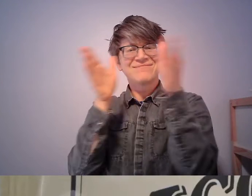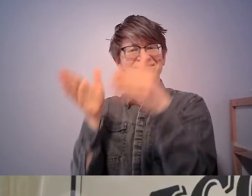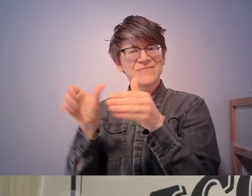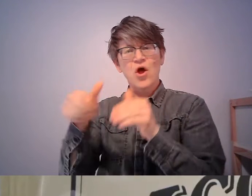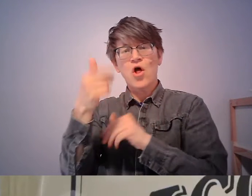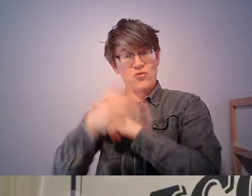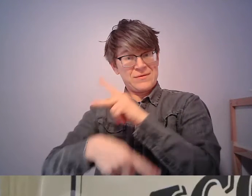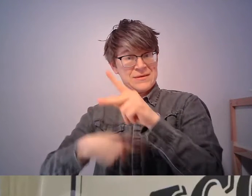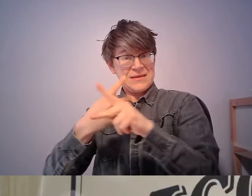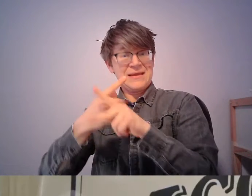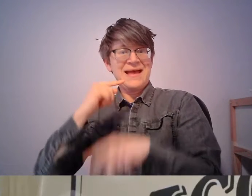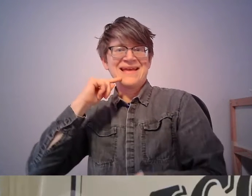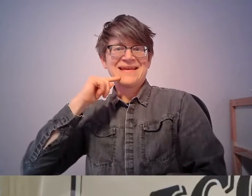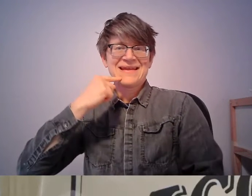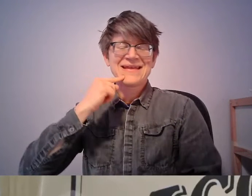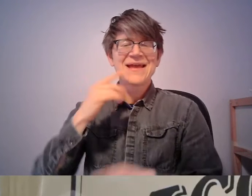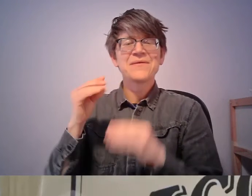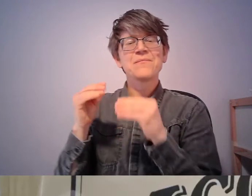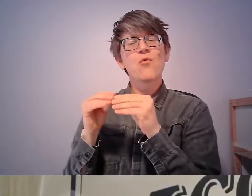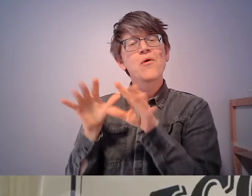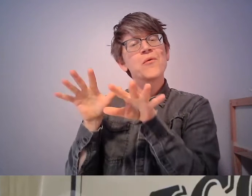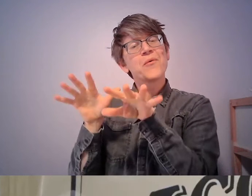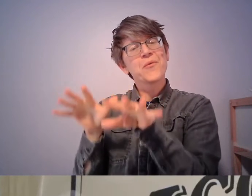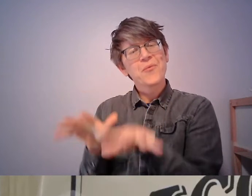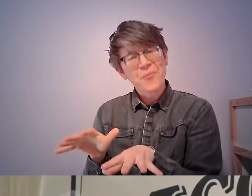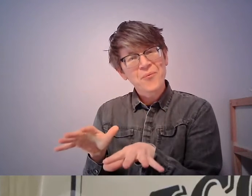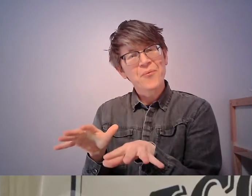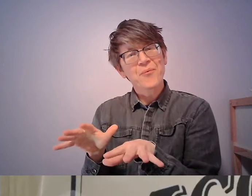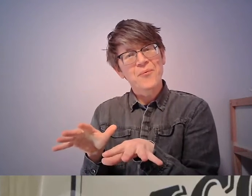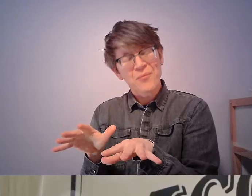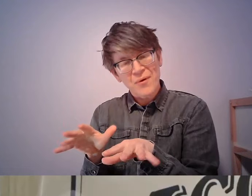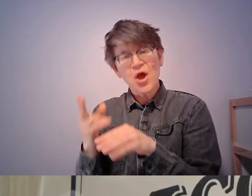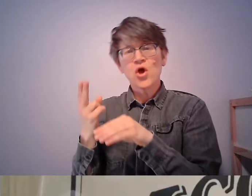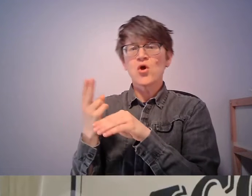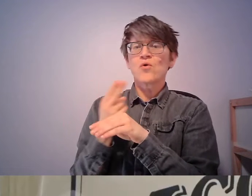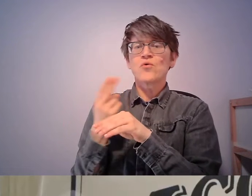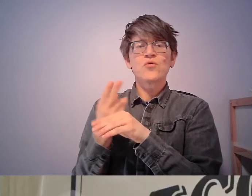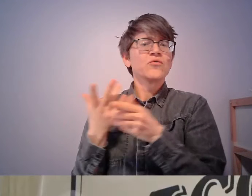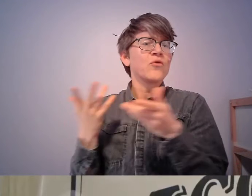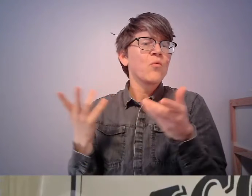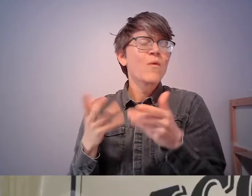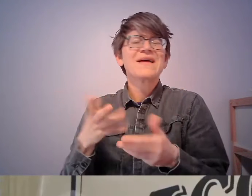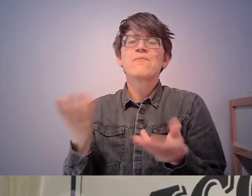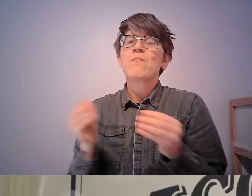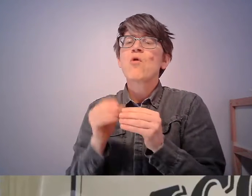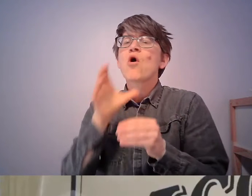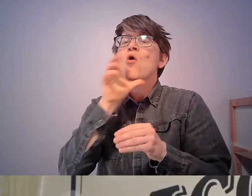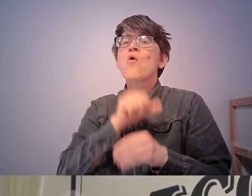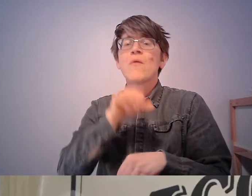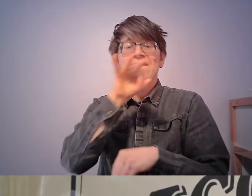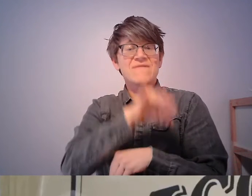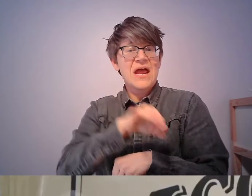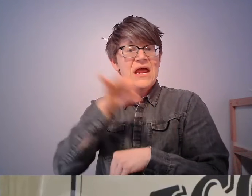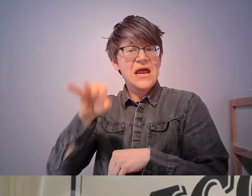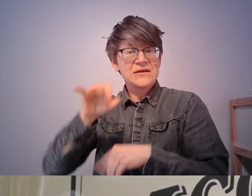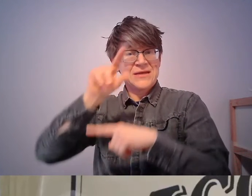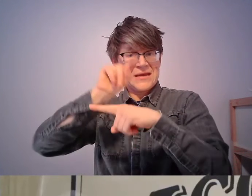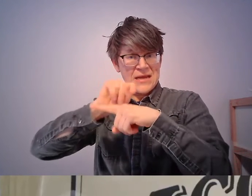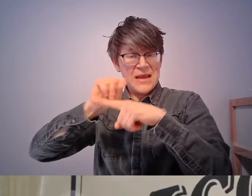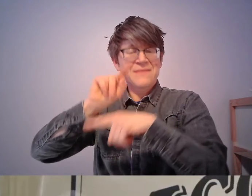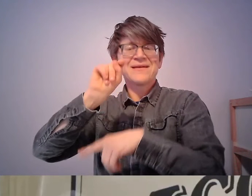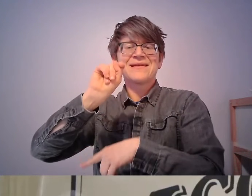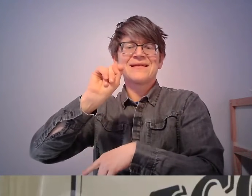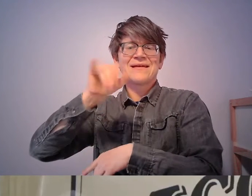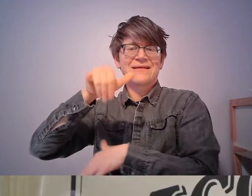Own Licorice takes a calm approach, using traditional elements and an old-fashioned type style. Hierarchy